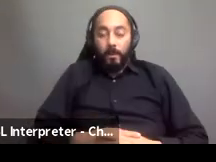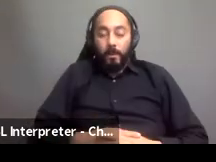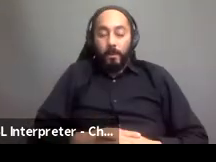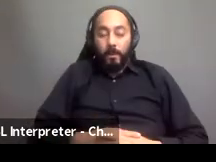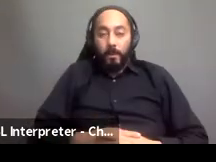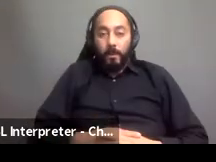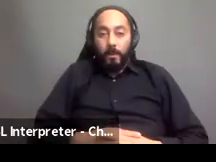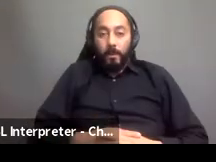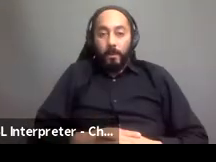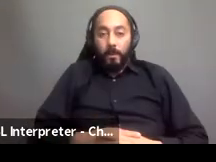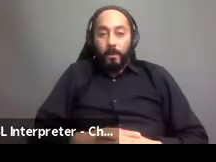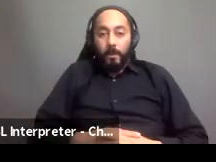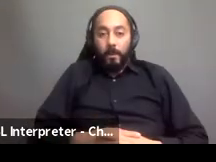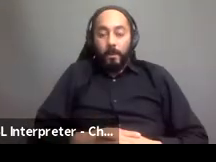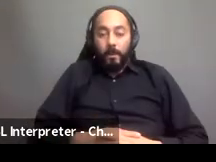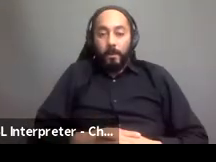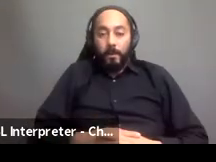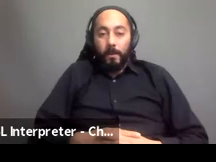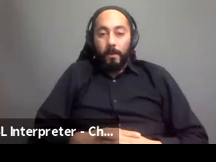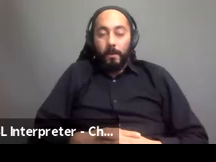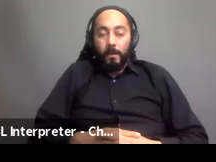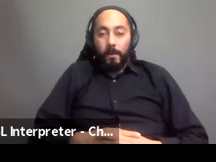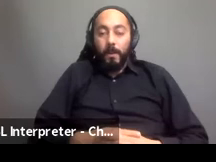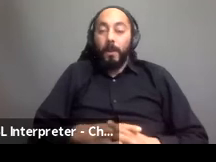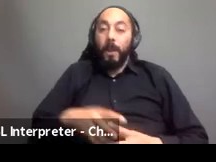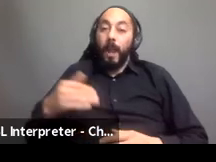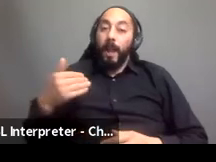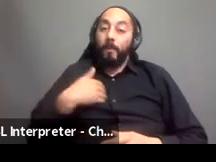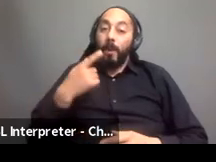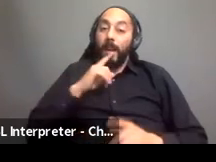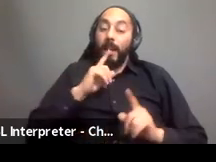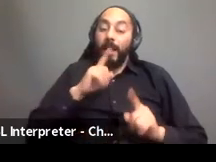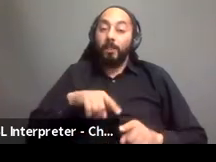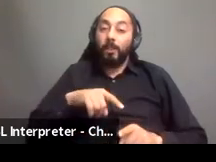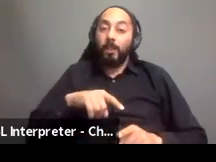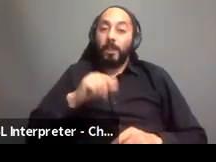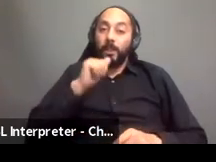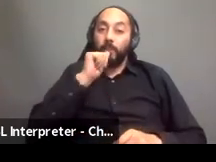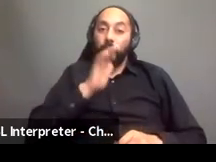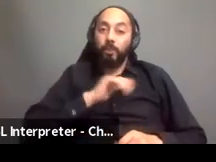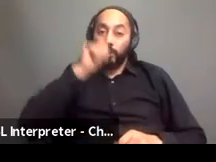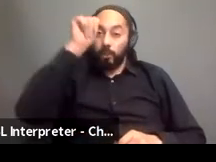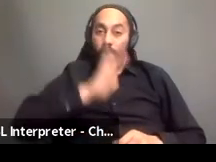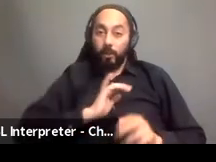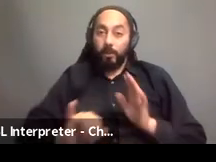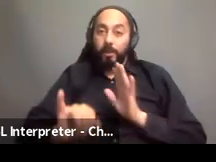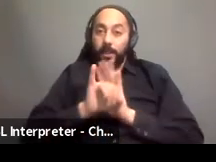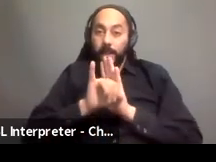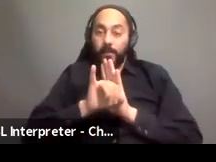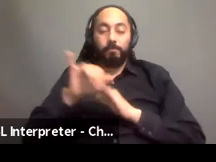So, so far we got one answer here, gender identity. Yep. It's understandable